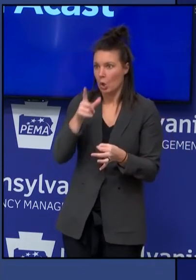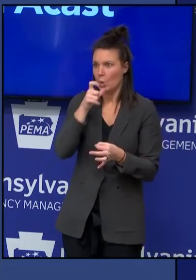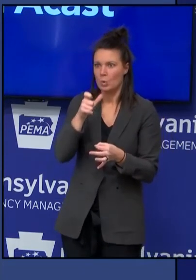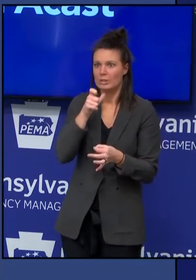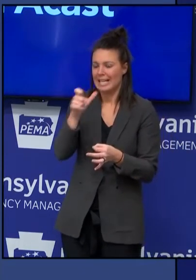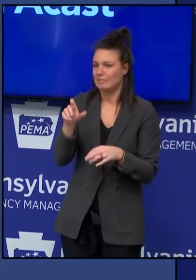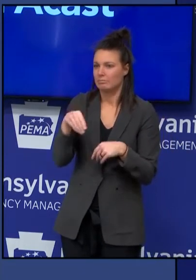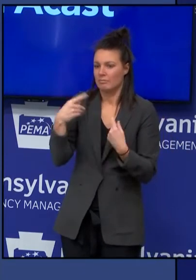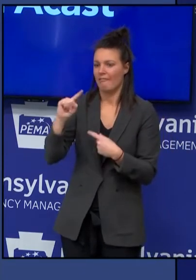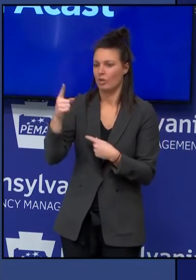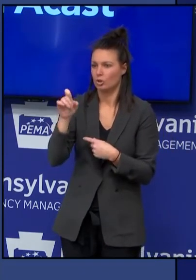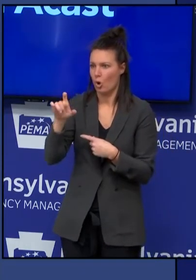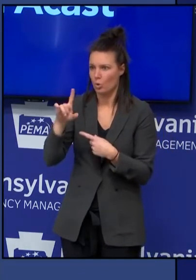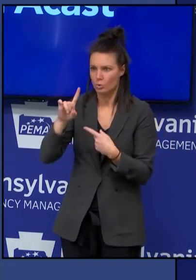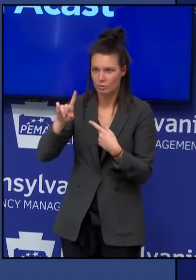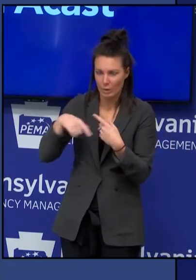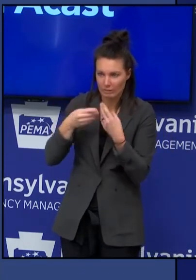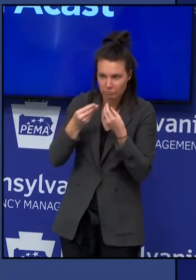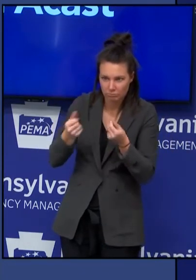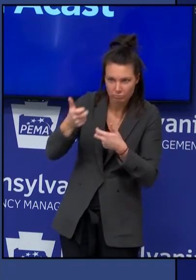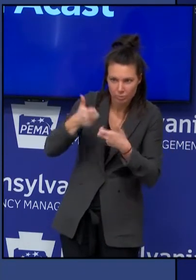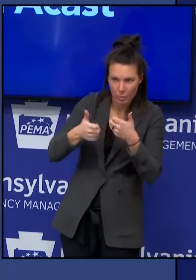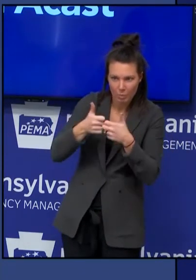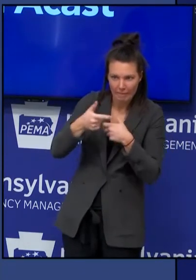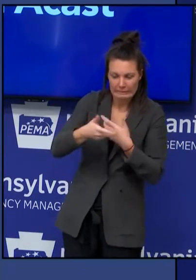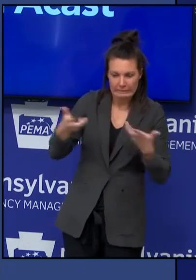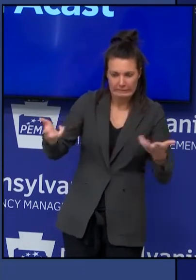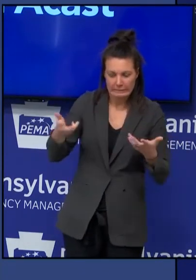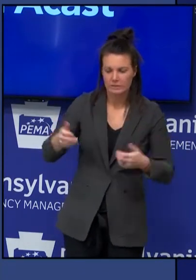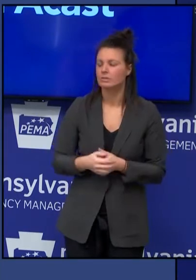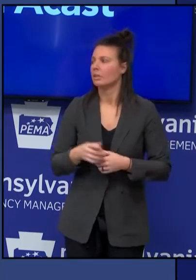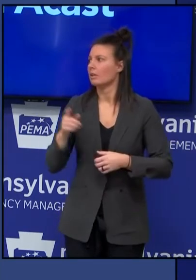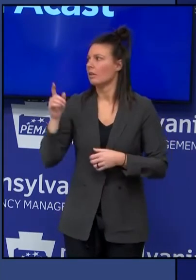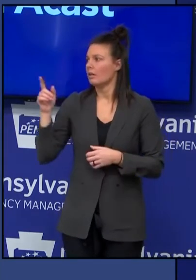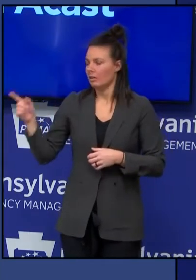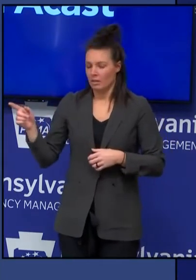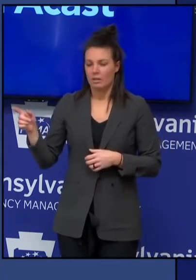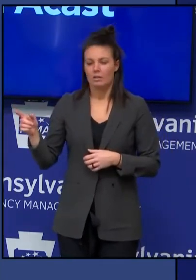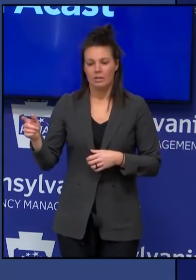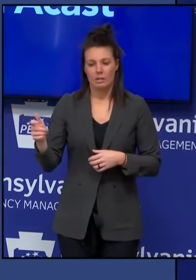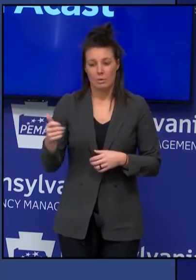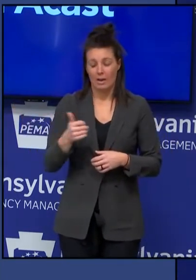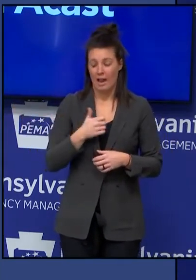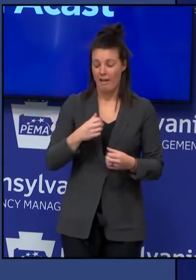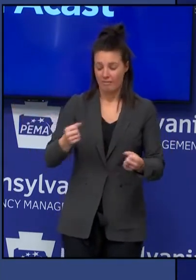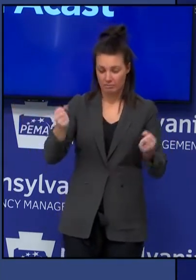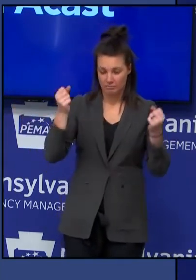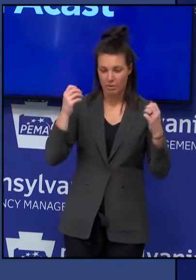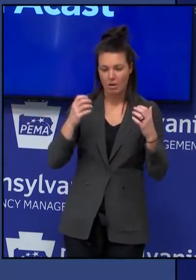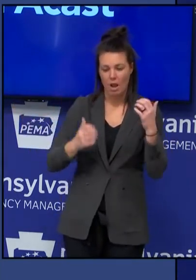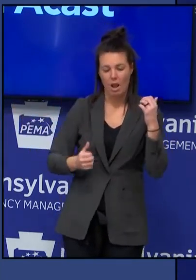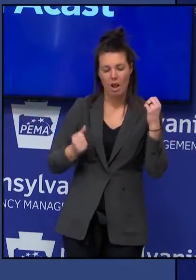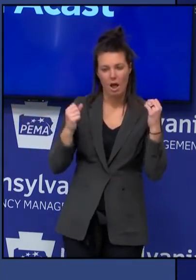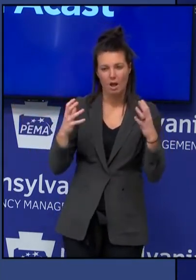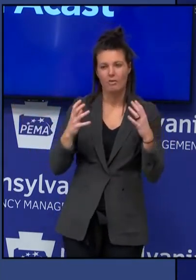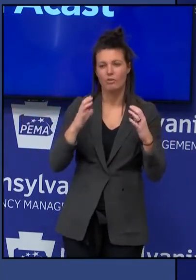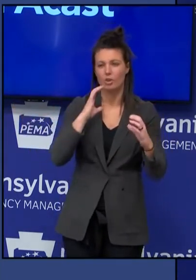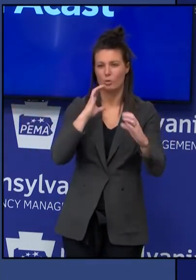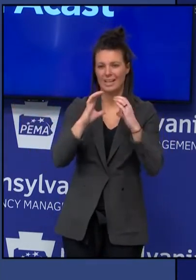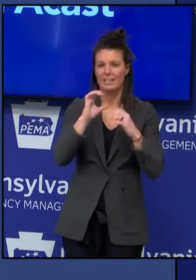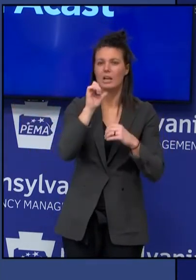that first dose while this is getting straightened out? So we have had abundant communication, not just at